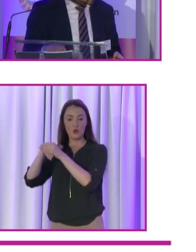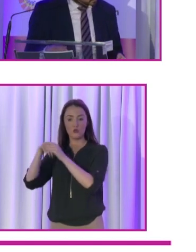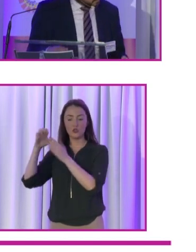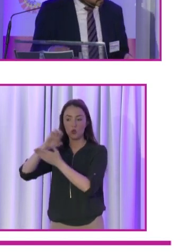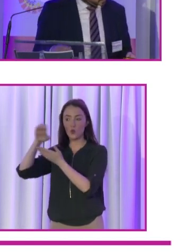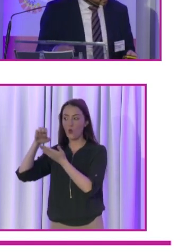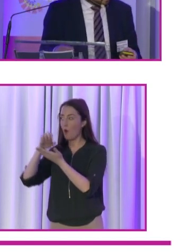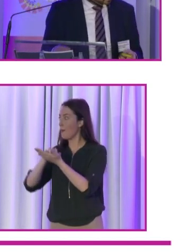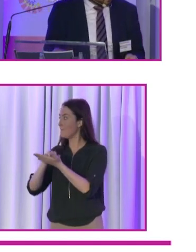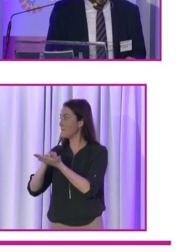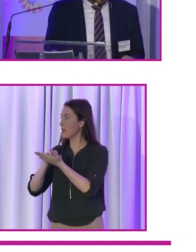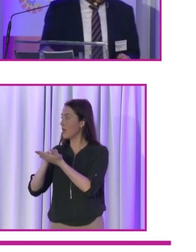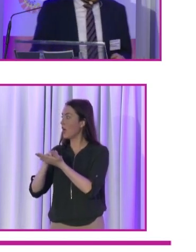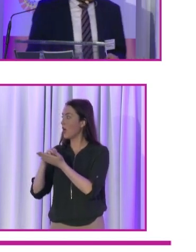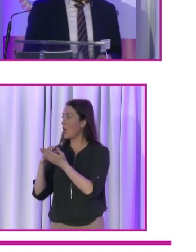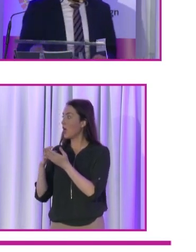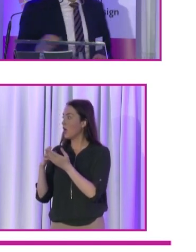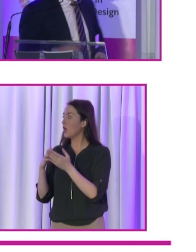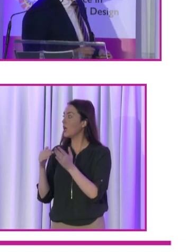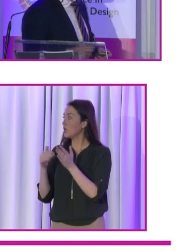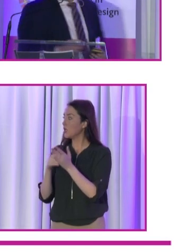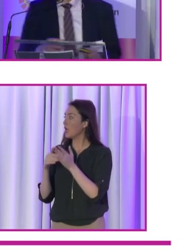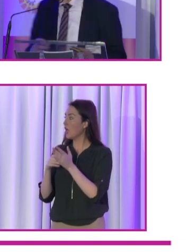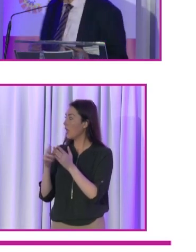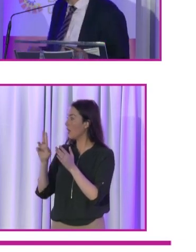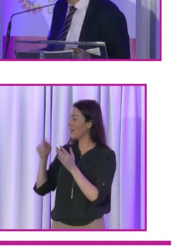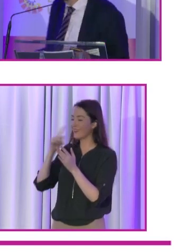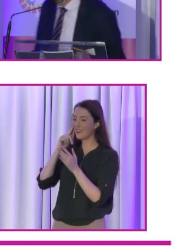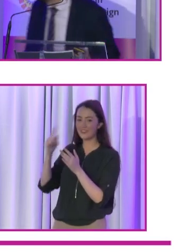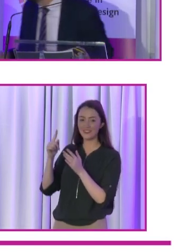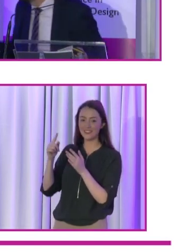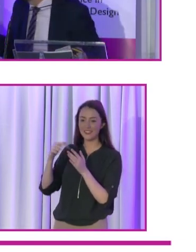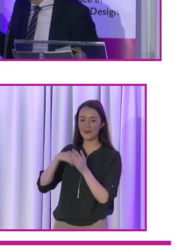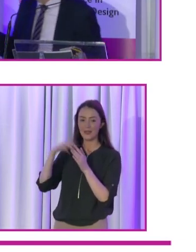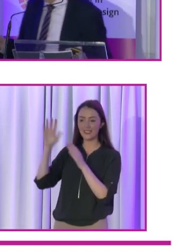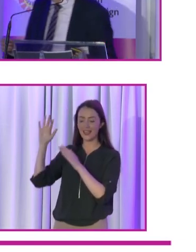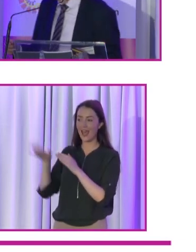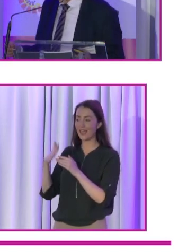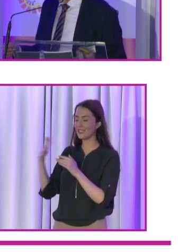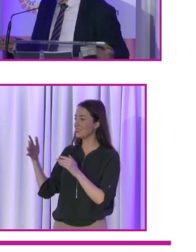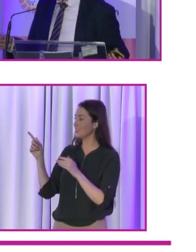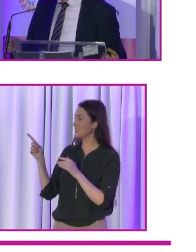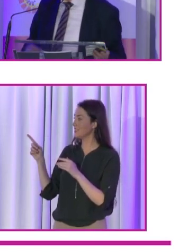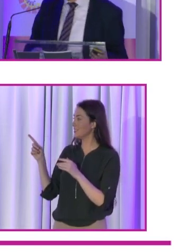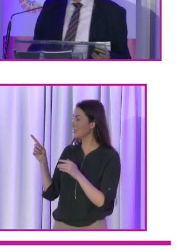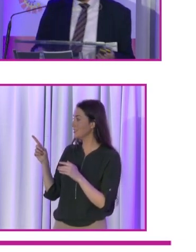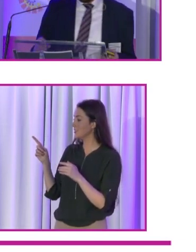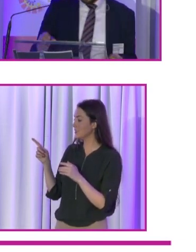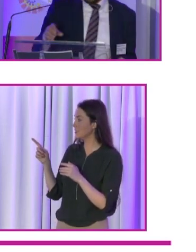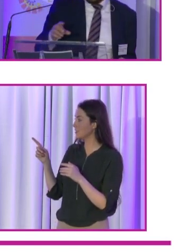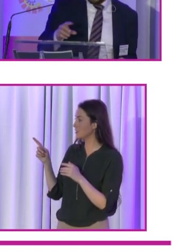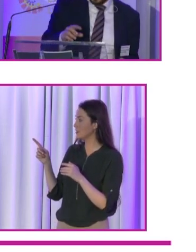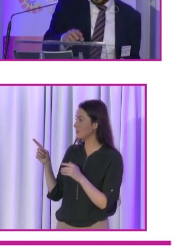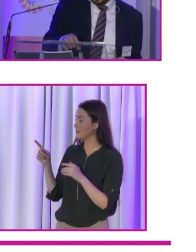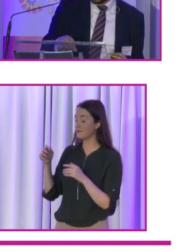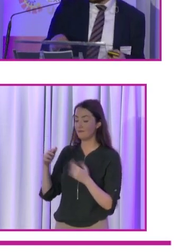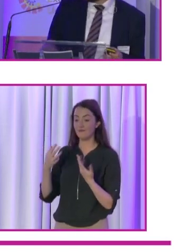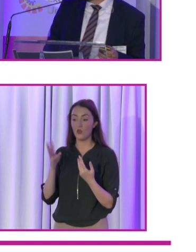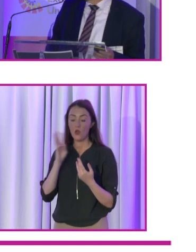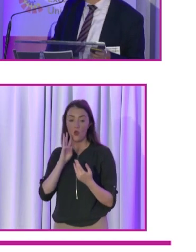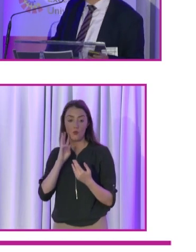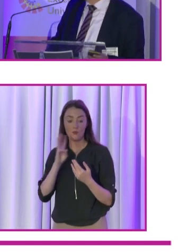I'm... Yeah, so I cannot see my slide. Ah, yeah, maybe here. So I will be